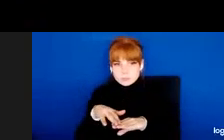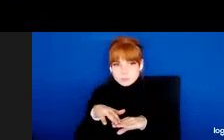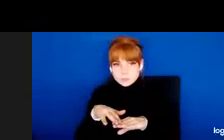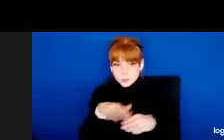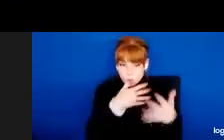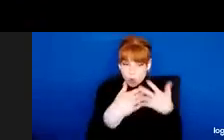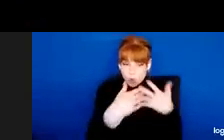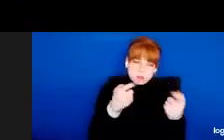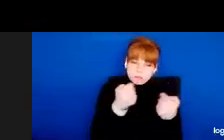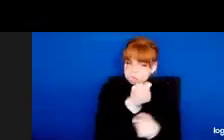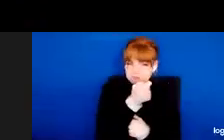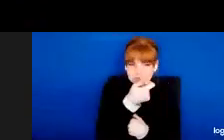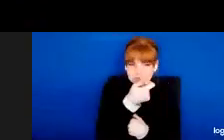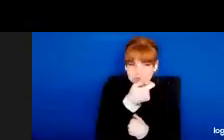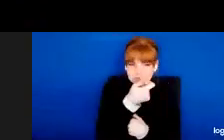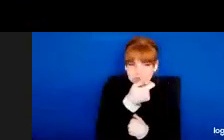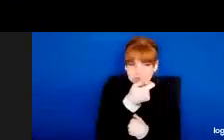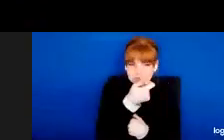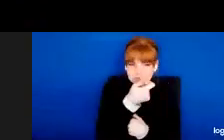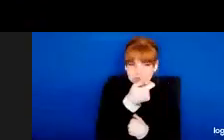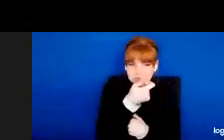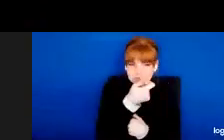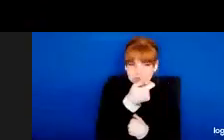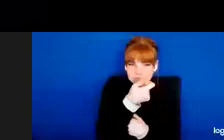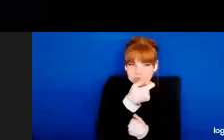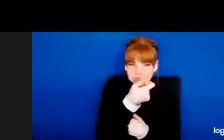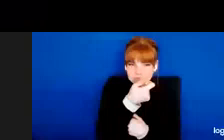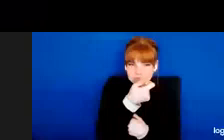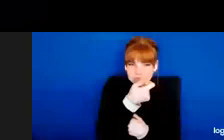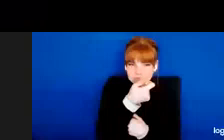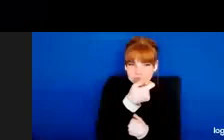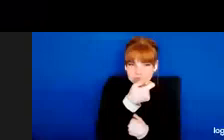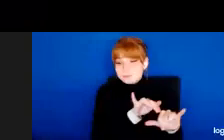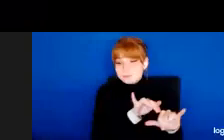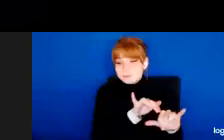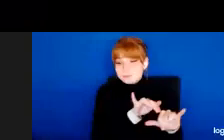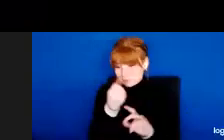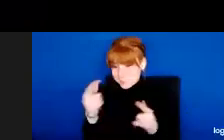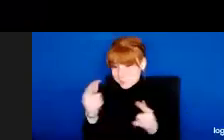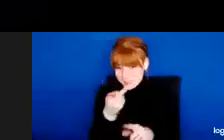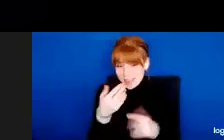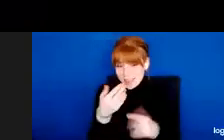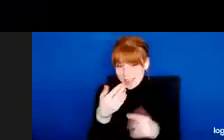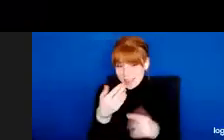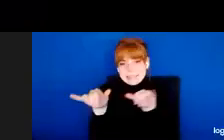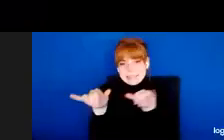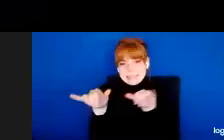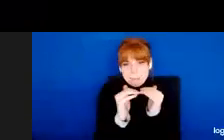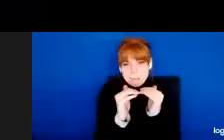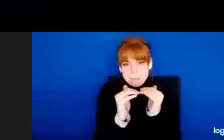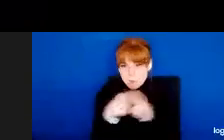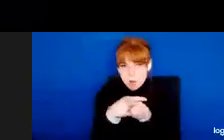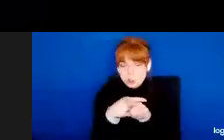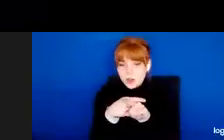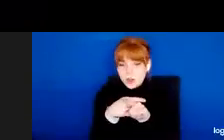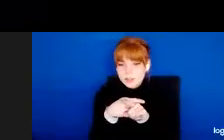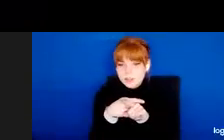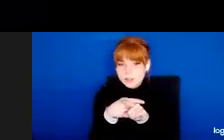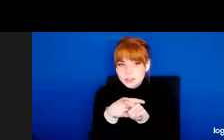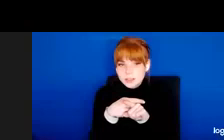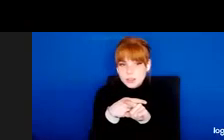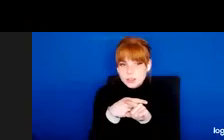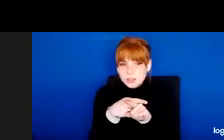gray. I'm not going to pull out the eyedropper, but they basically have the same level of contrast. So would that